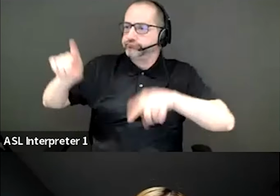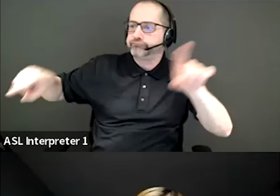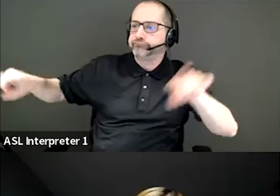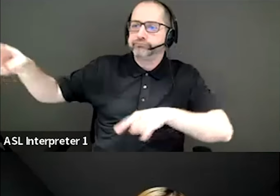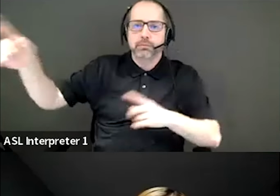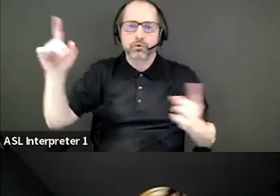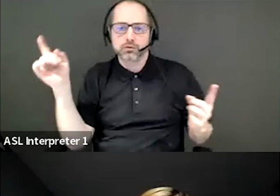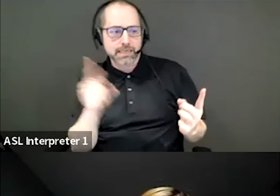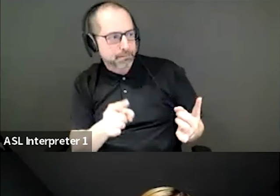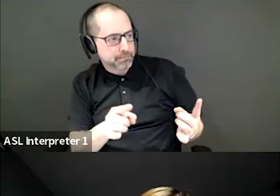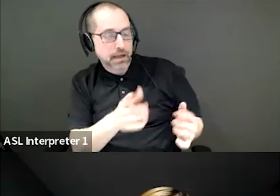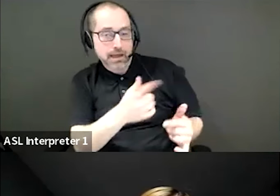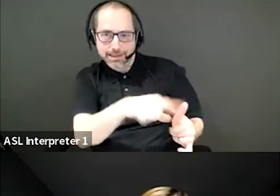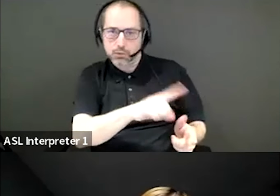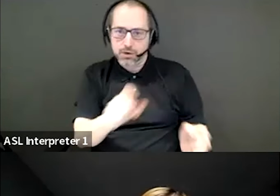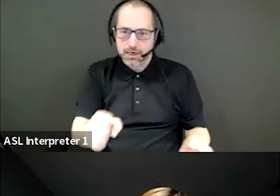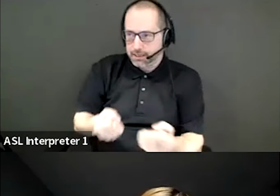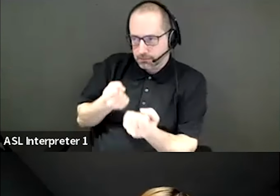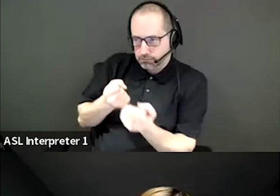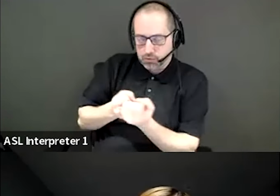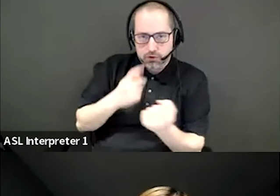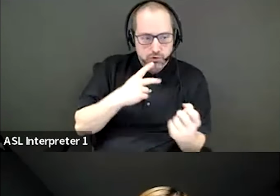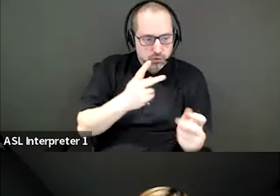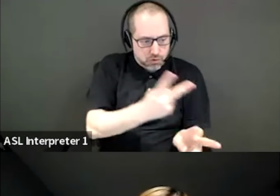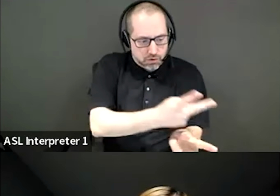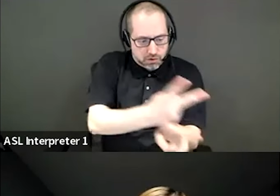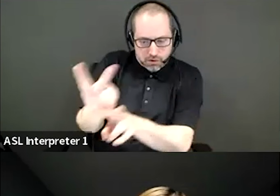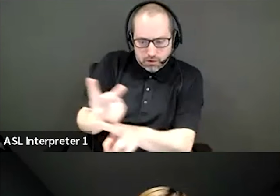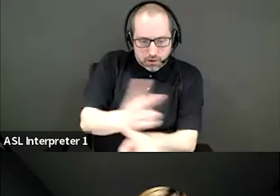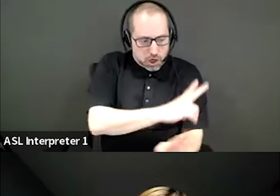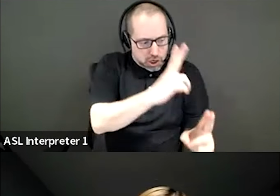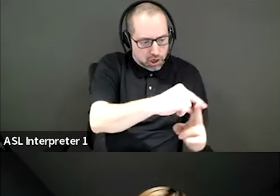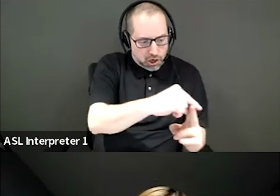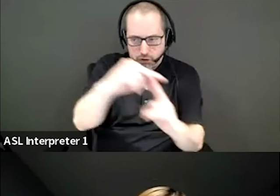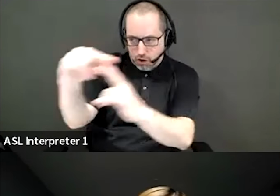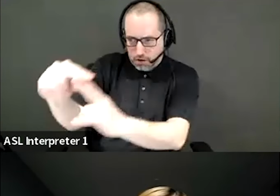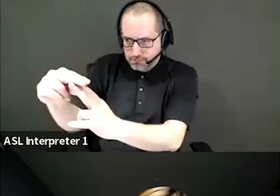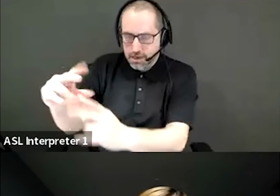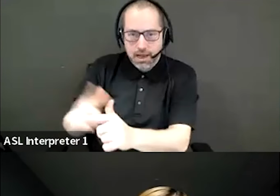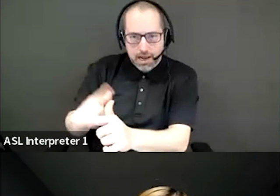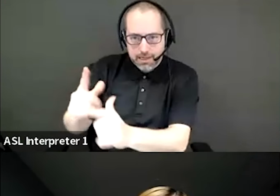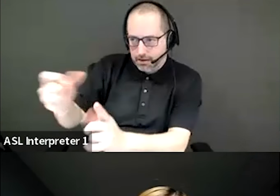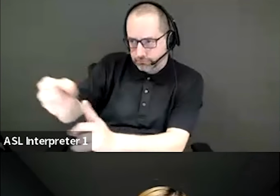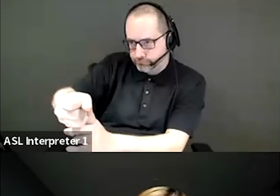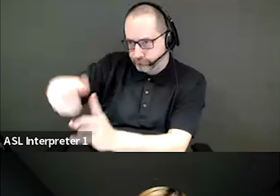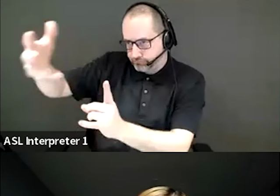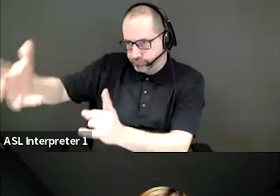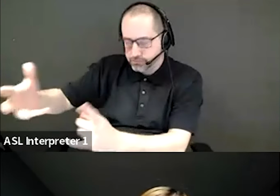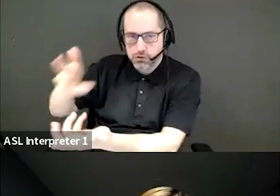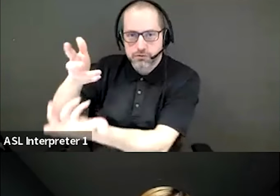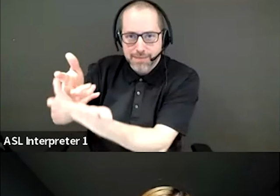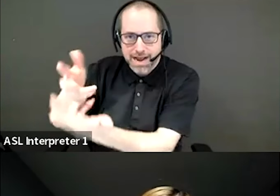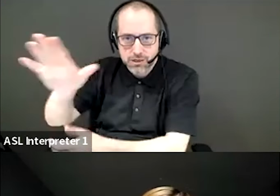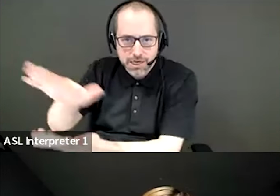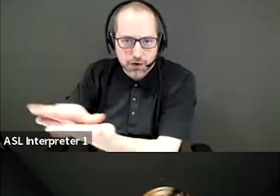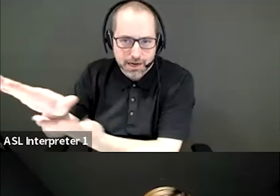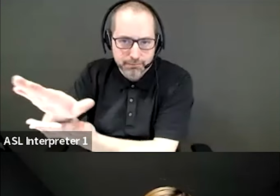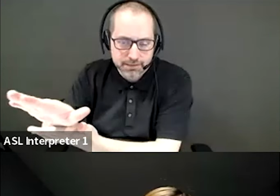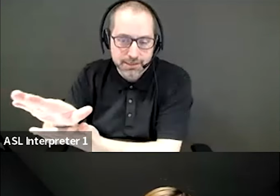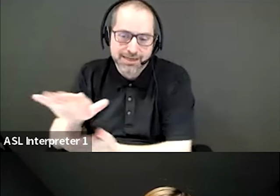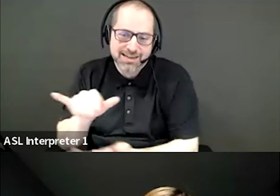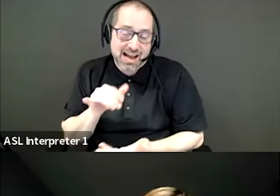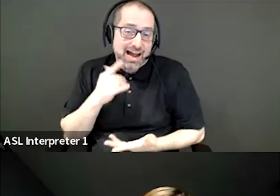adopt and build out in ways that would meet the very unique needs of their campus communities. And I would say